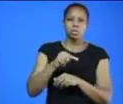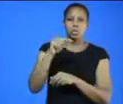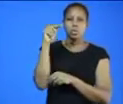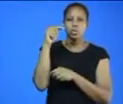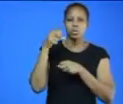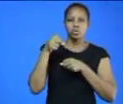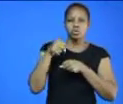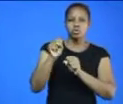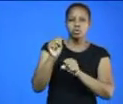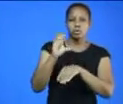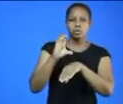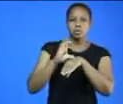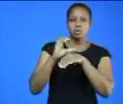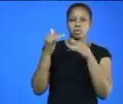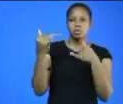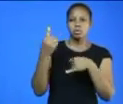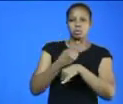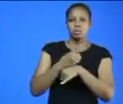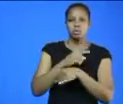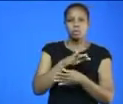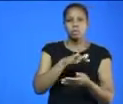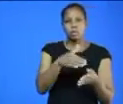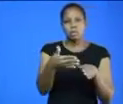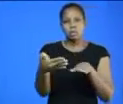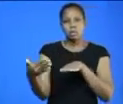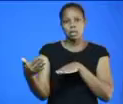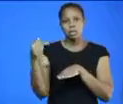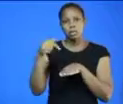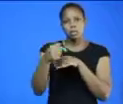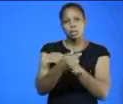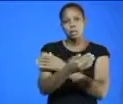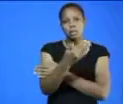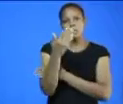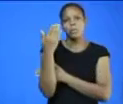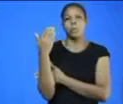today, died this morning.